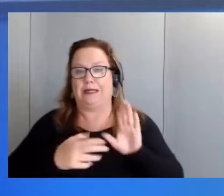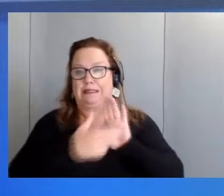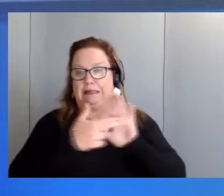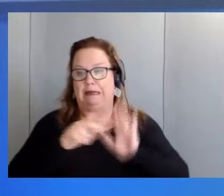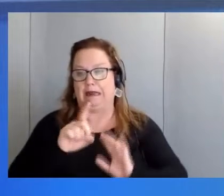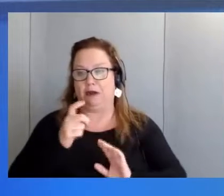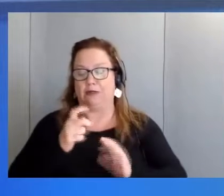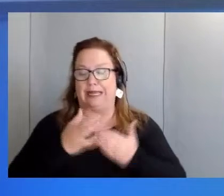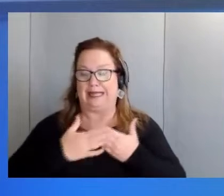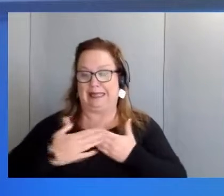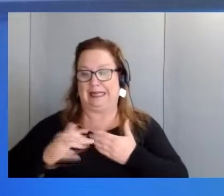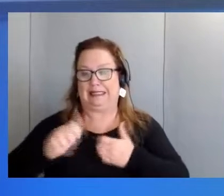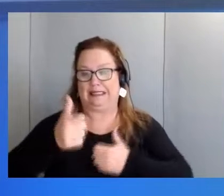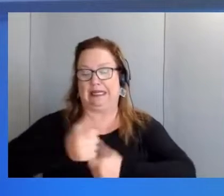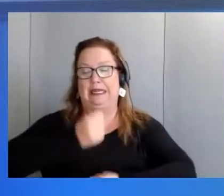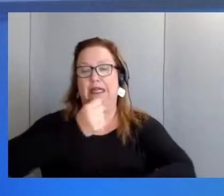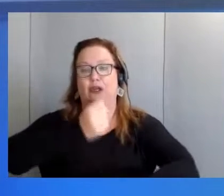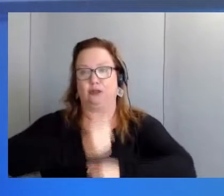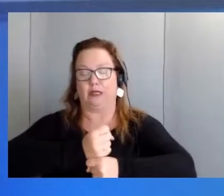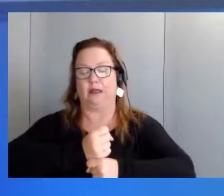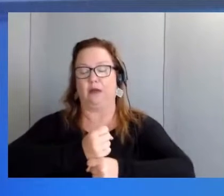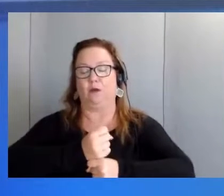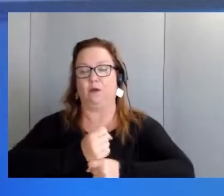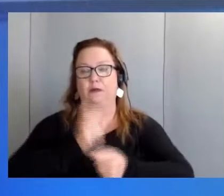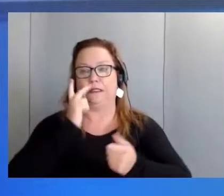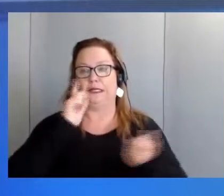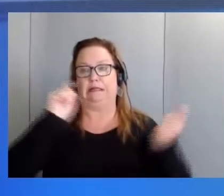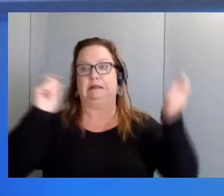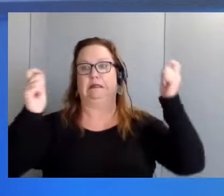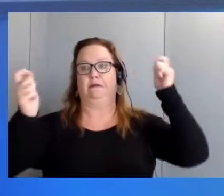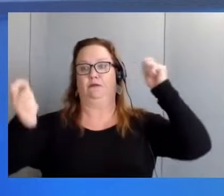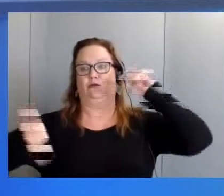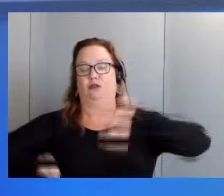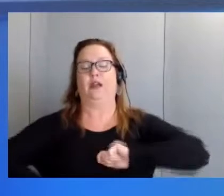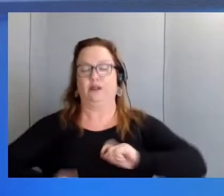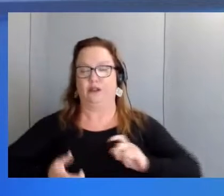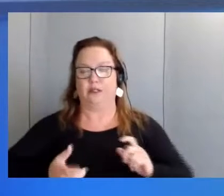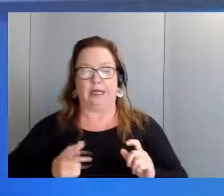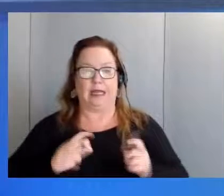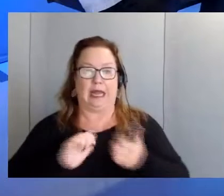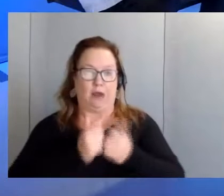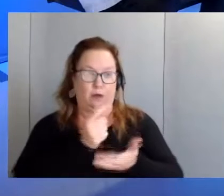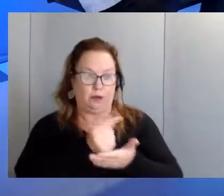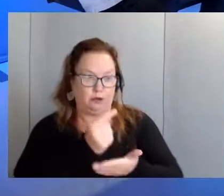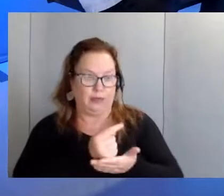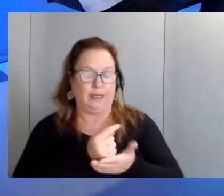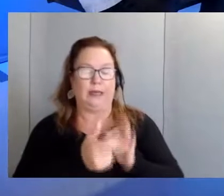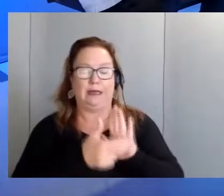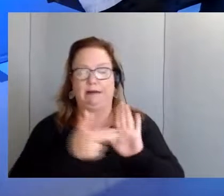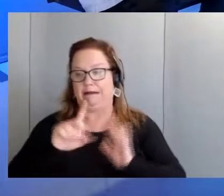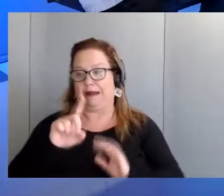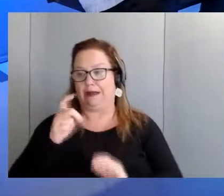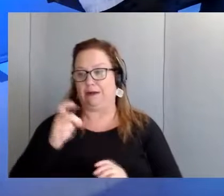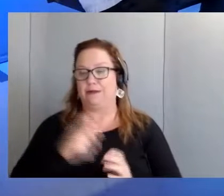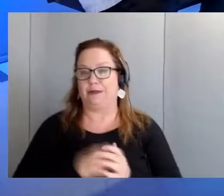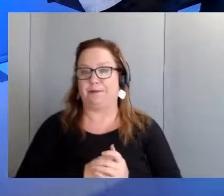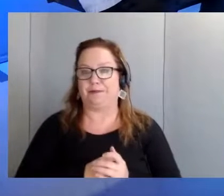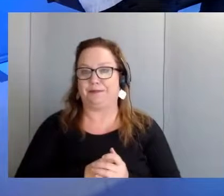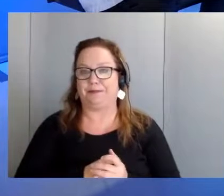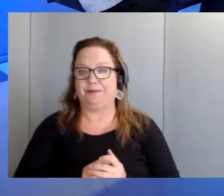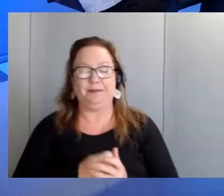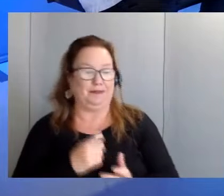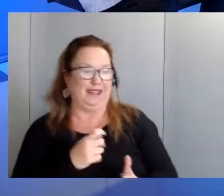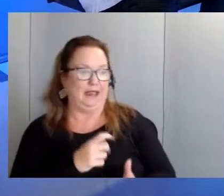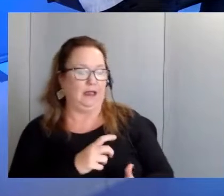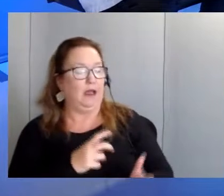is really going to bring some dramatic changes for how we treat and how we diagnose Alzheimer's disease. Well, you kind of just touched on that, because